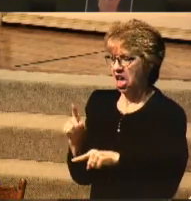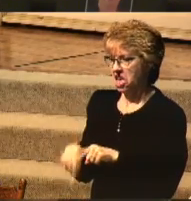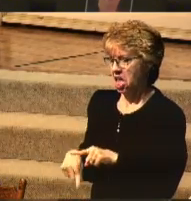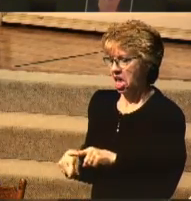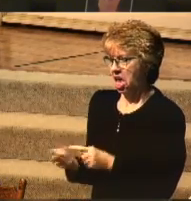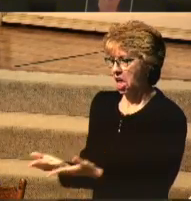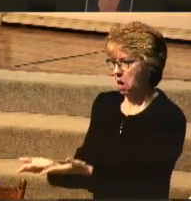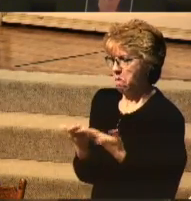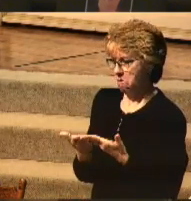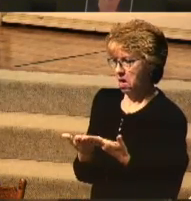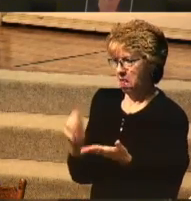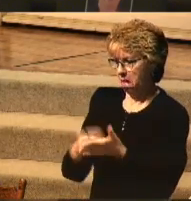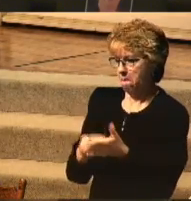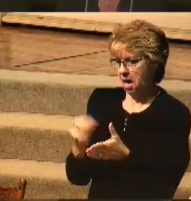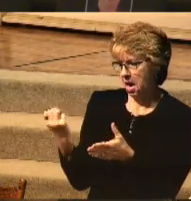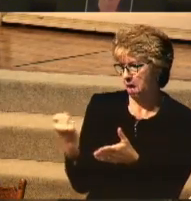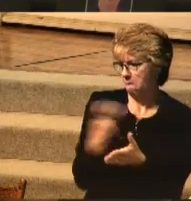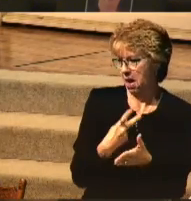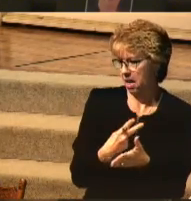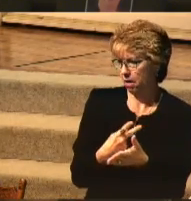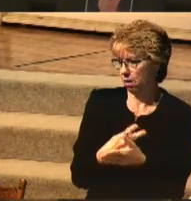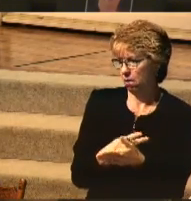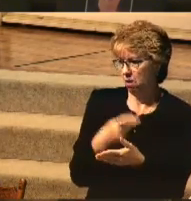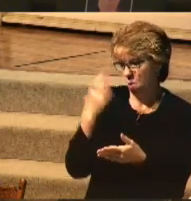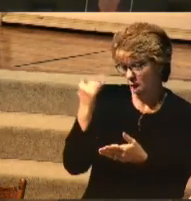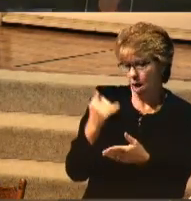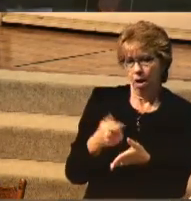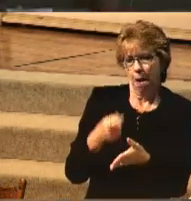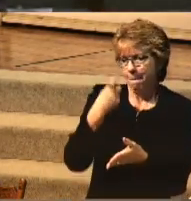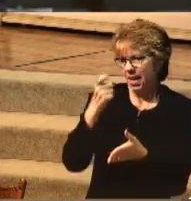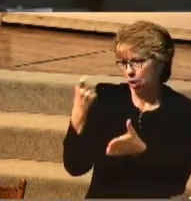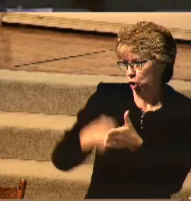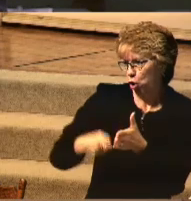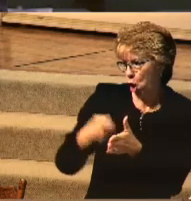treasury, because it is the price of blood."